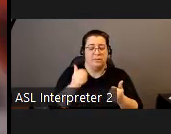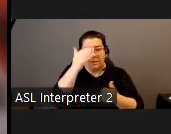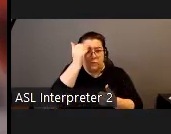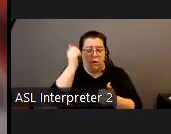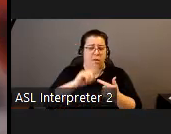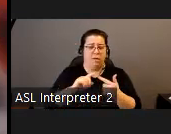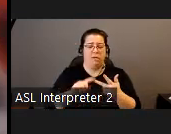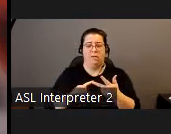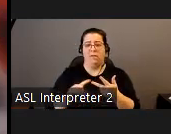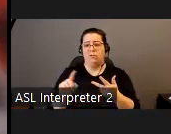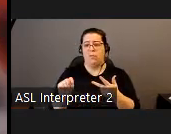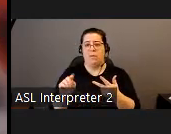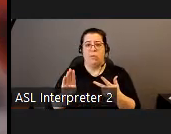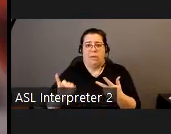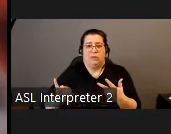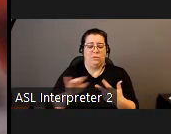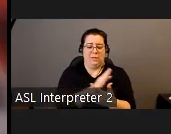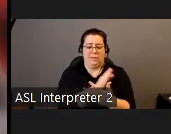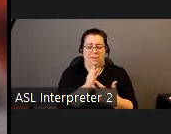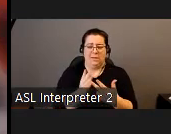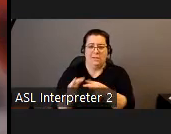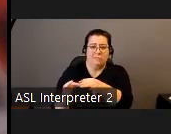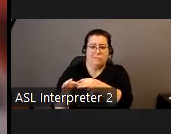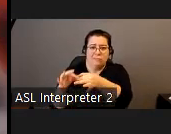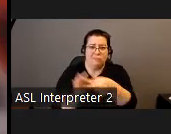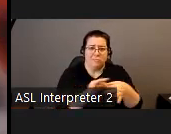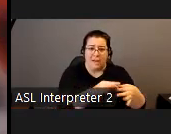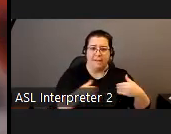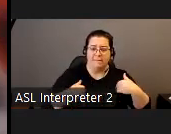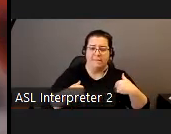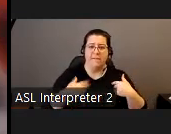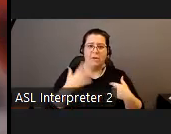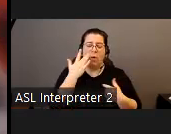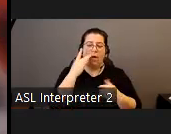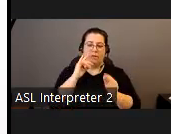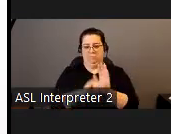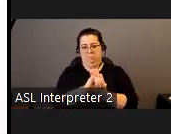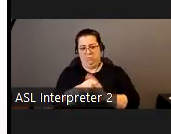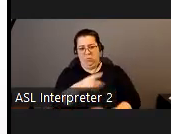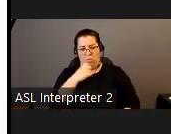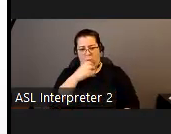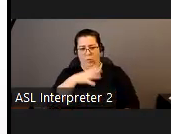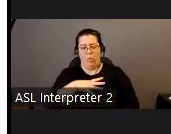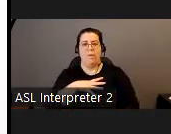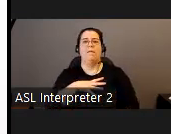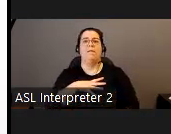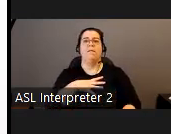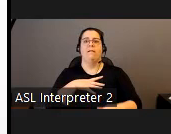injury, so that we can meet the needs of older women who move into the service